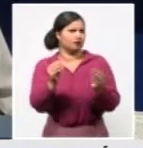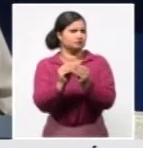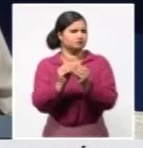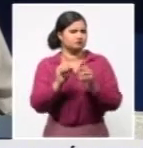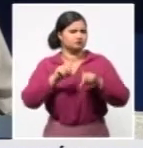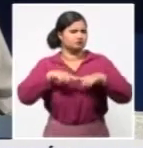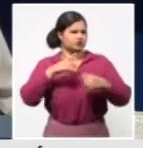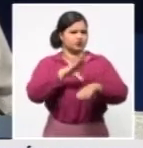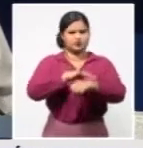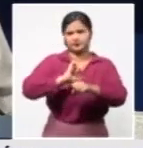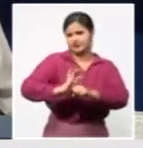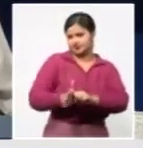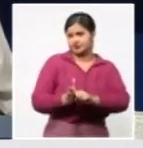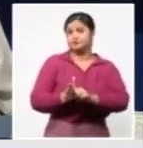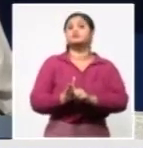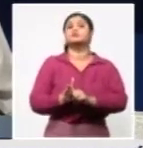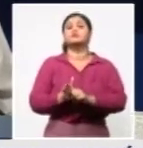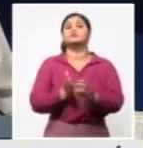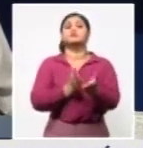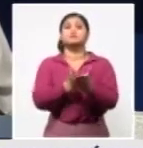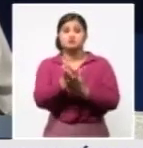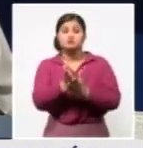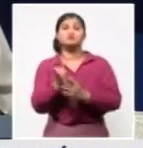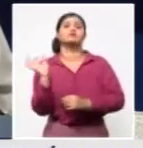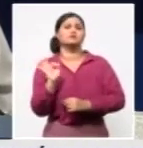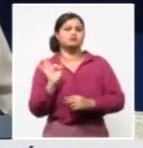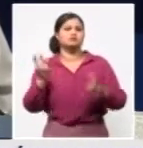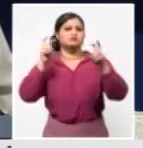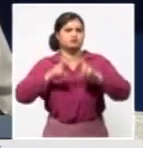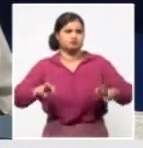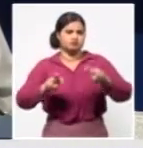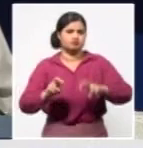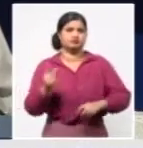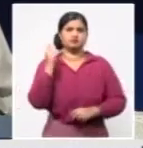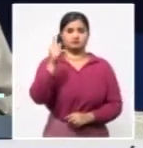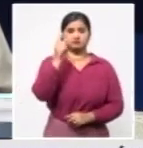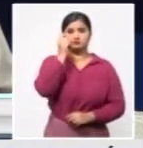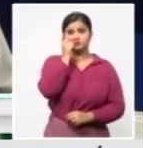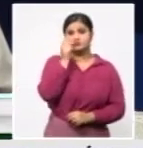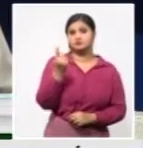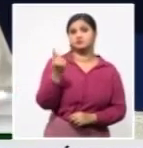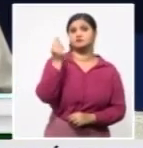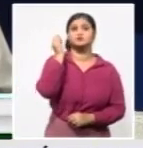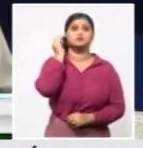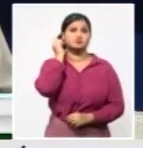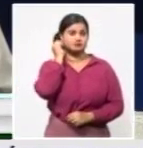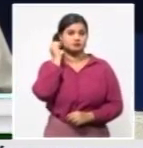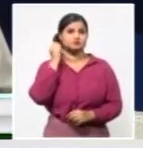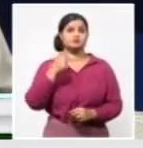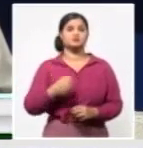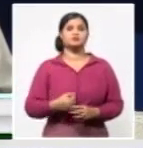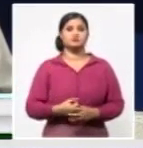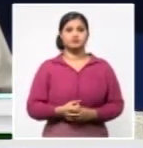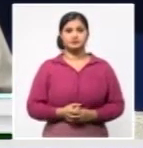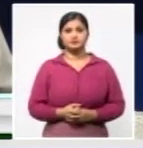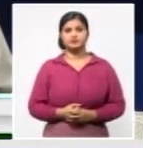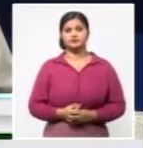Cuba, 276 patients under the age of 20 have tested positive for the virus.